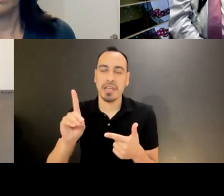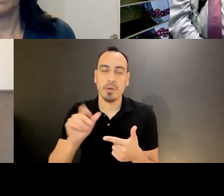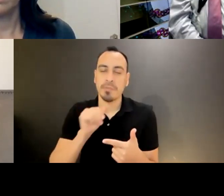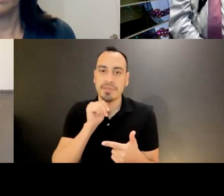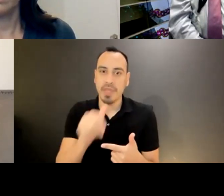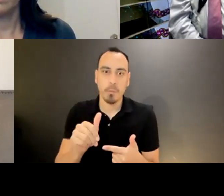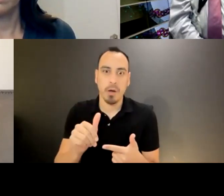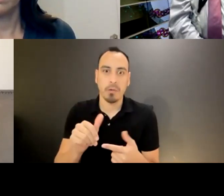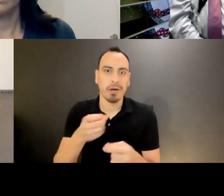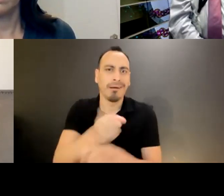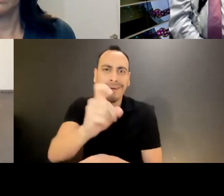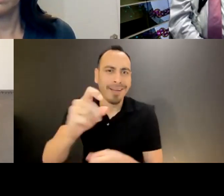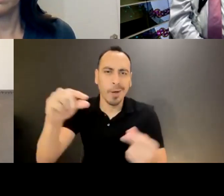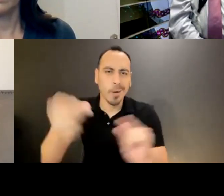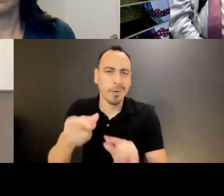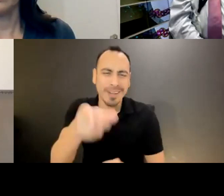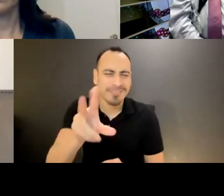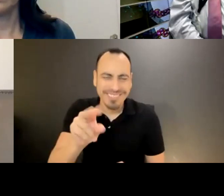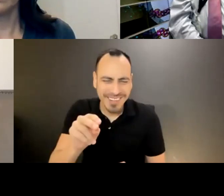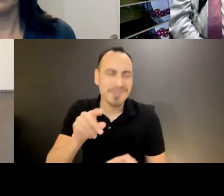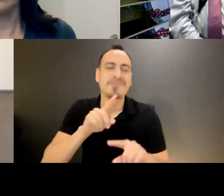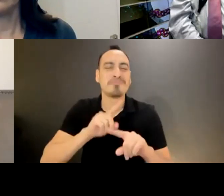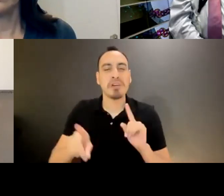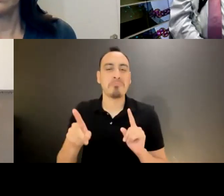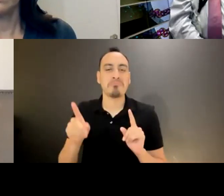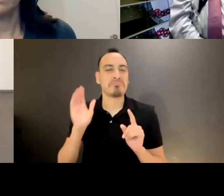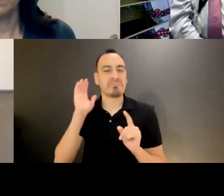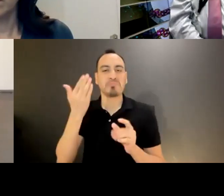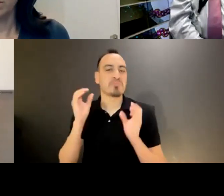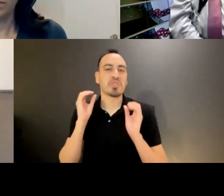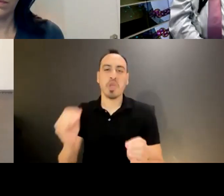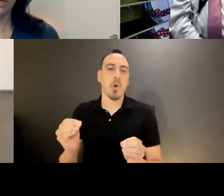no, at least objective data that they provide any benefit.